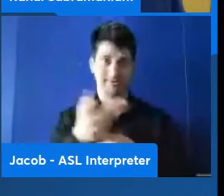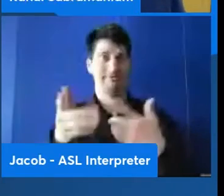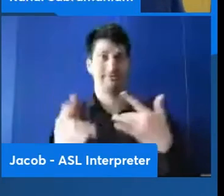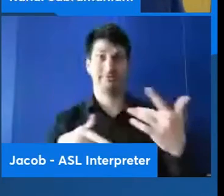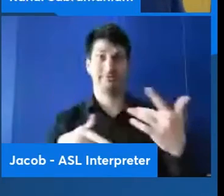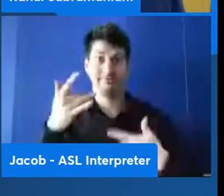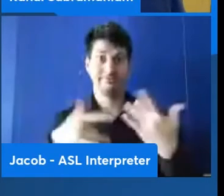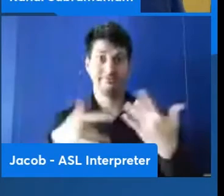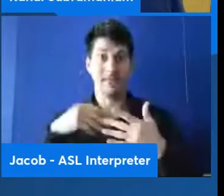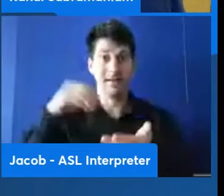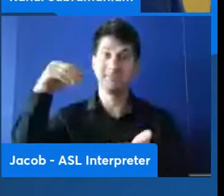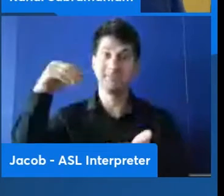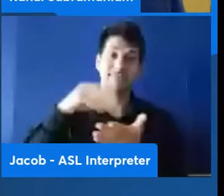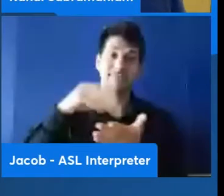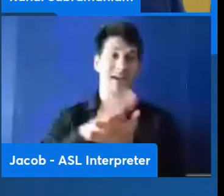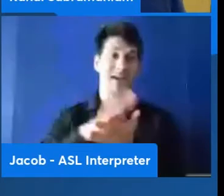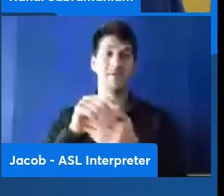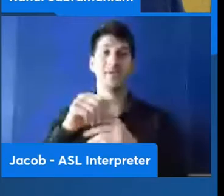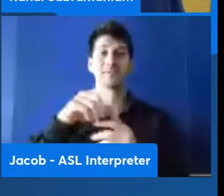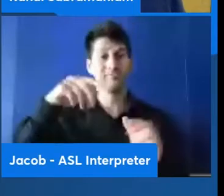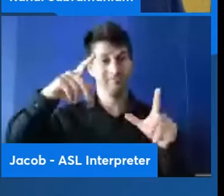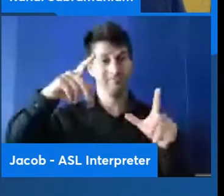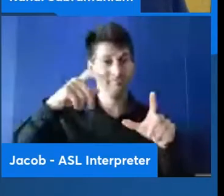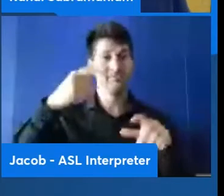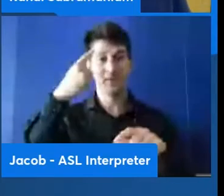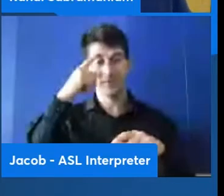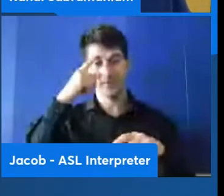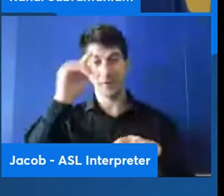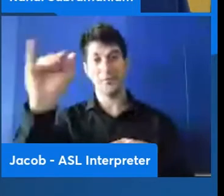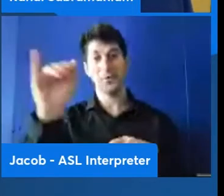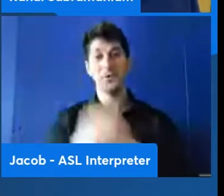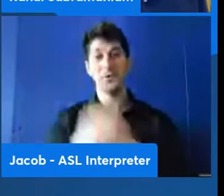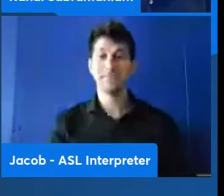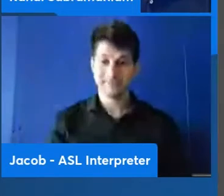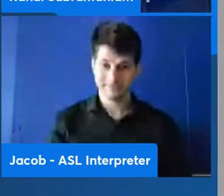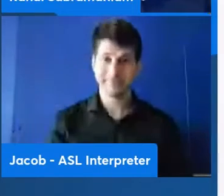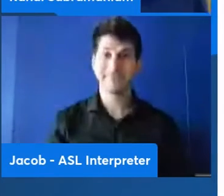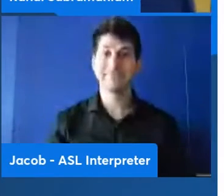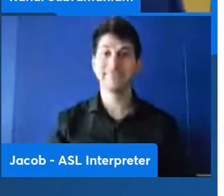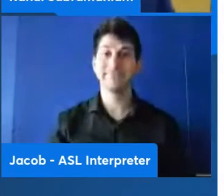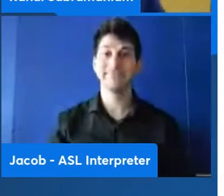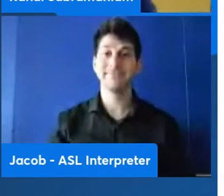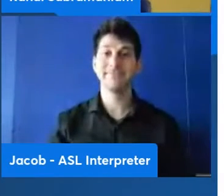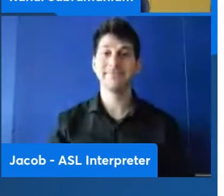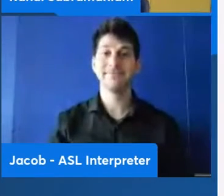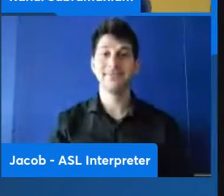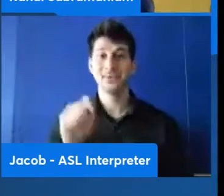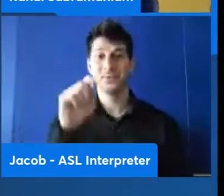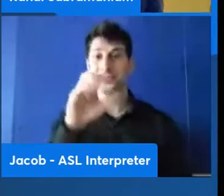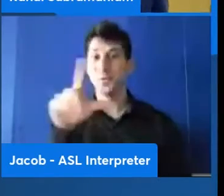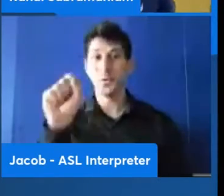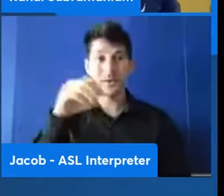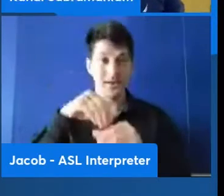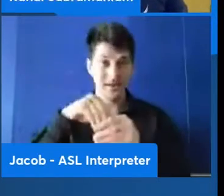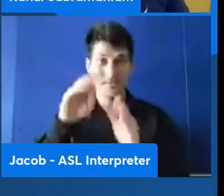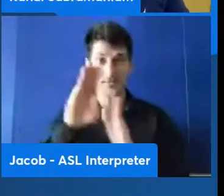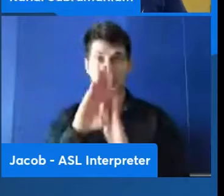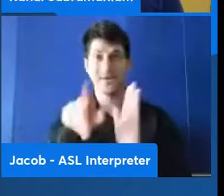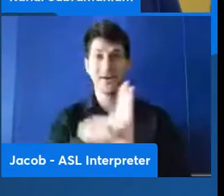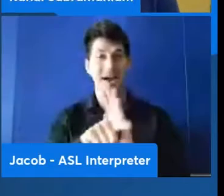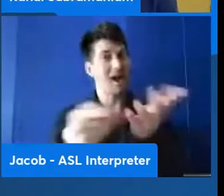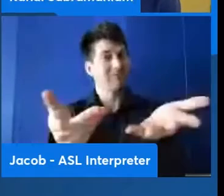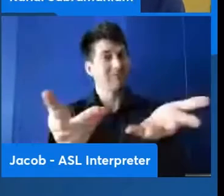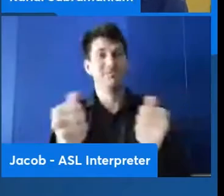I documented it for posterity. There's my Leatherman tool in the background. Who can't love this